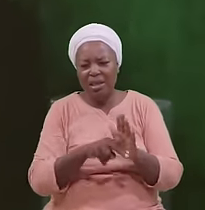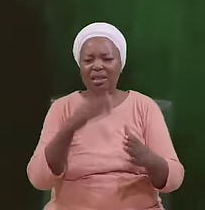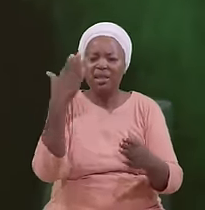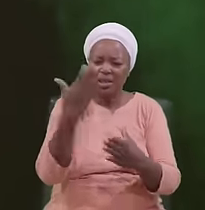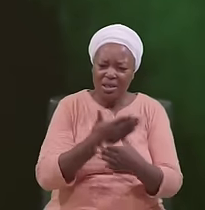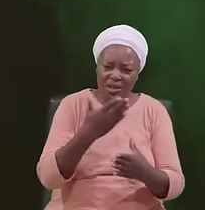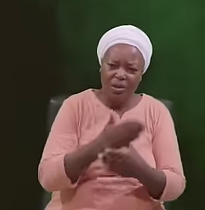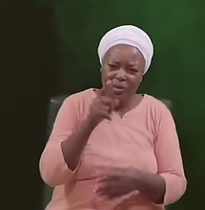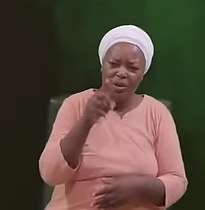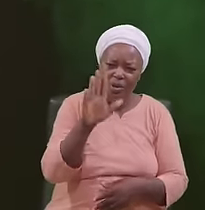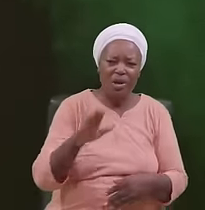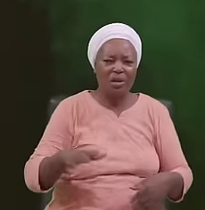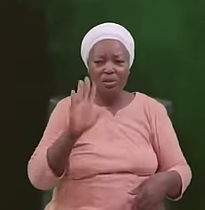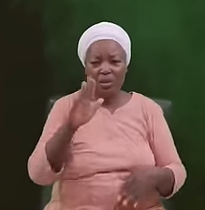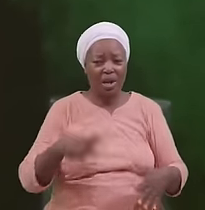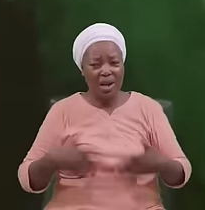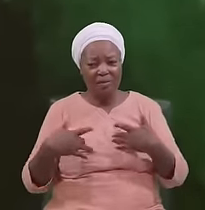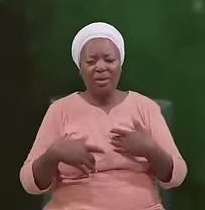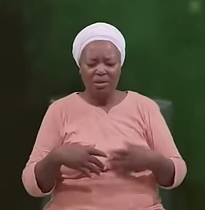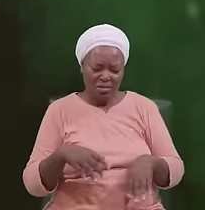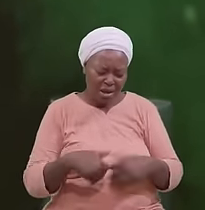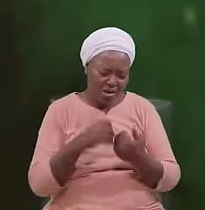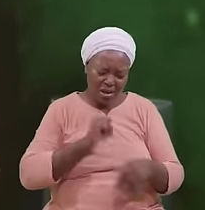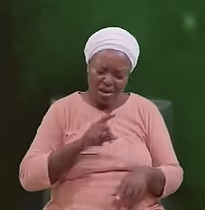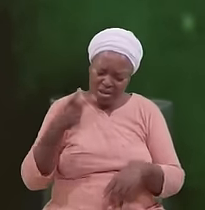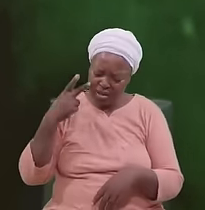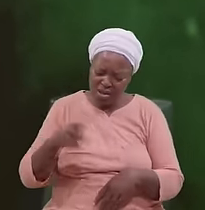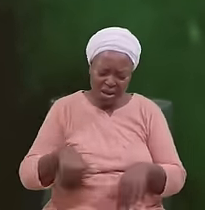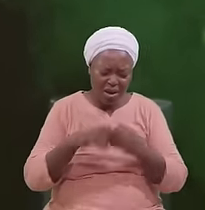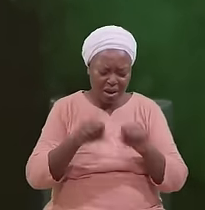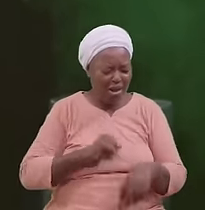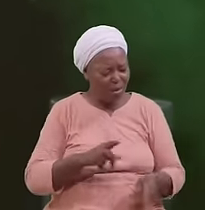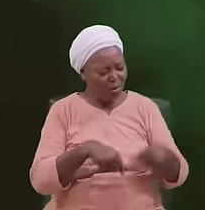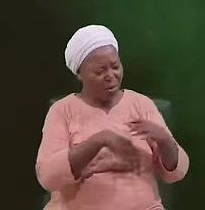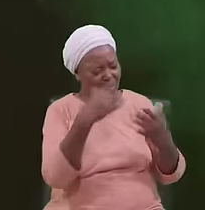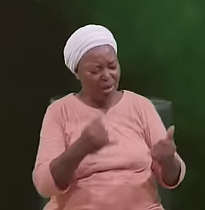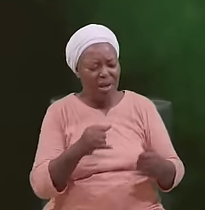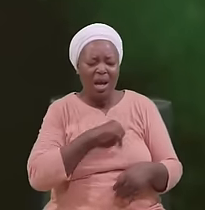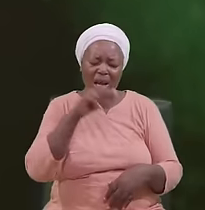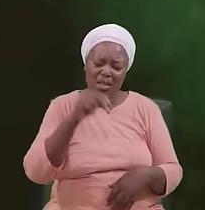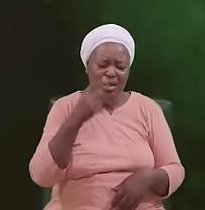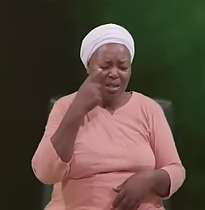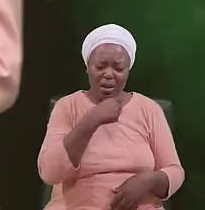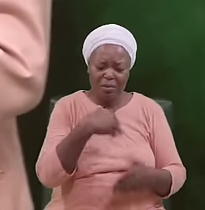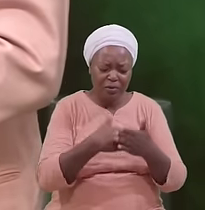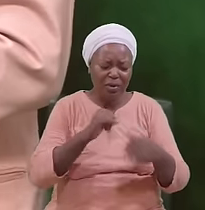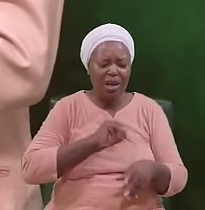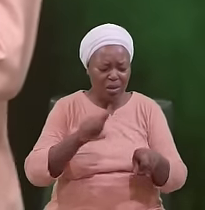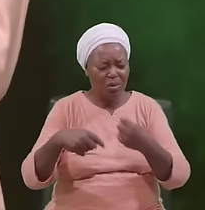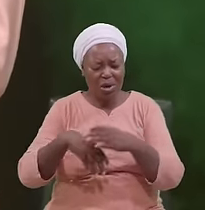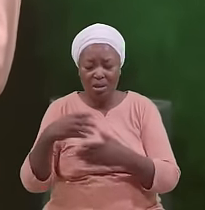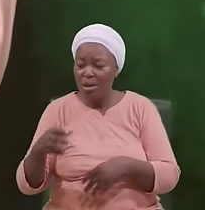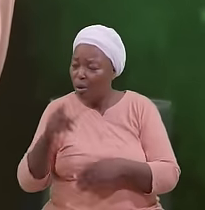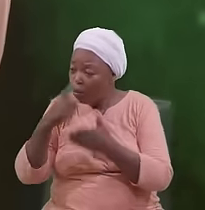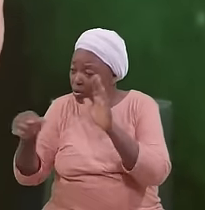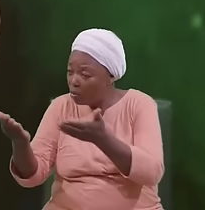disturbing your life. How can I see? How can I go out now? I need help before I can go out. What do you want? I